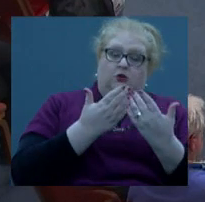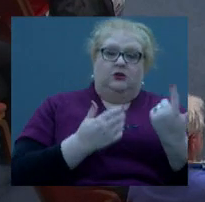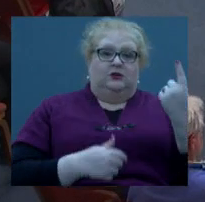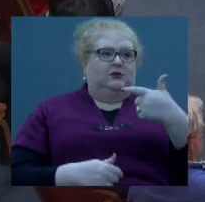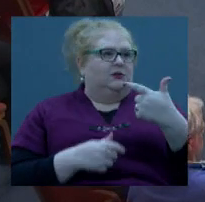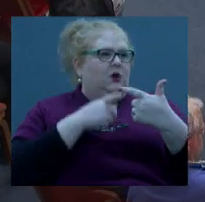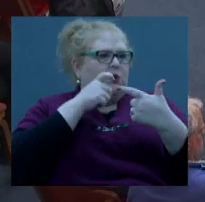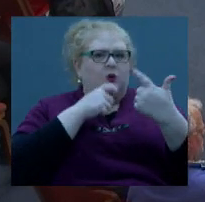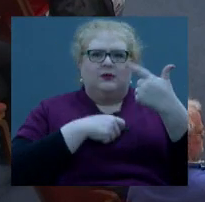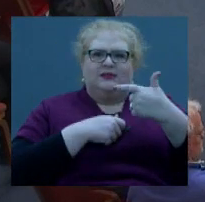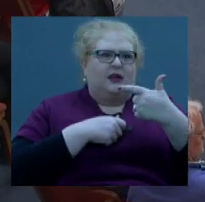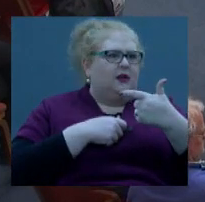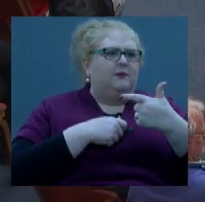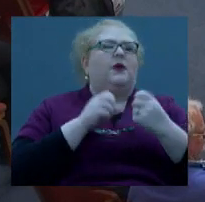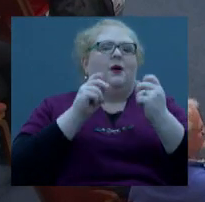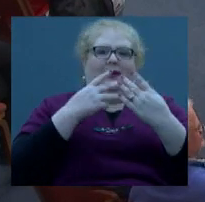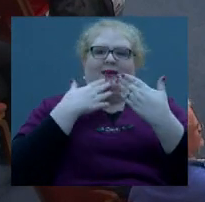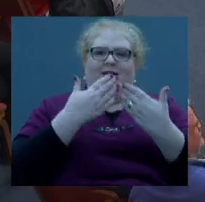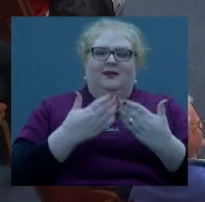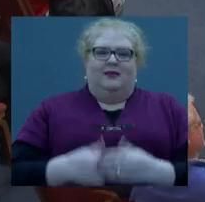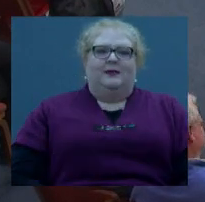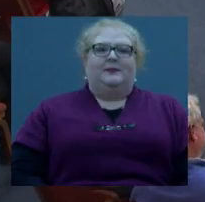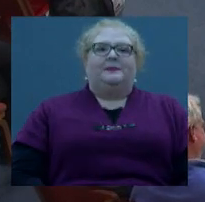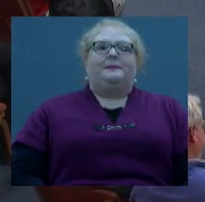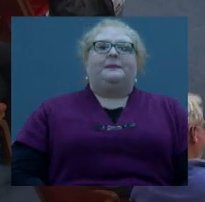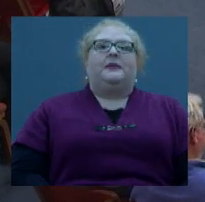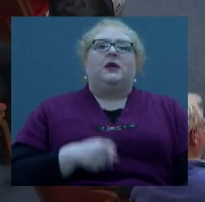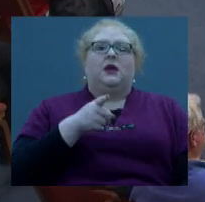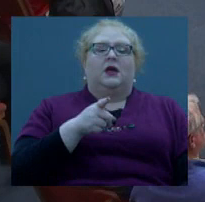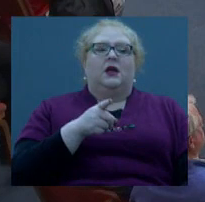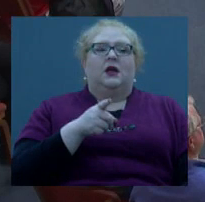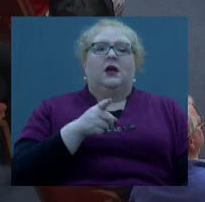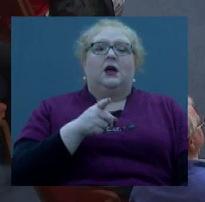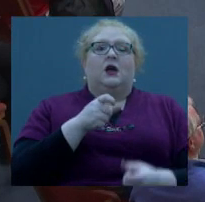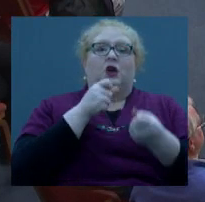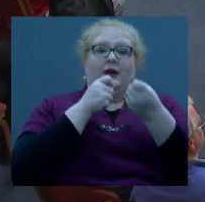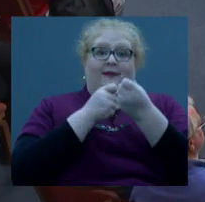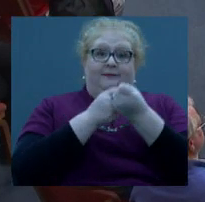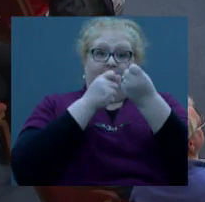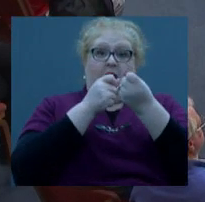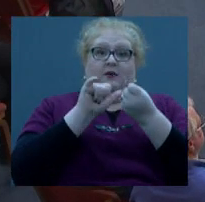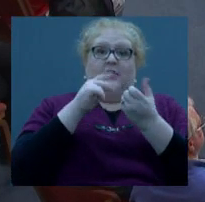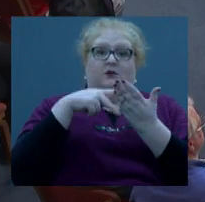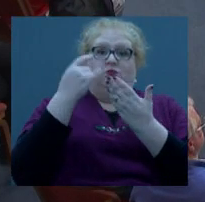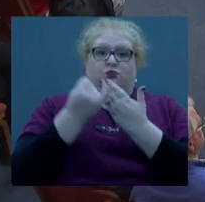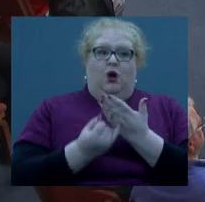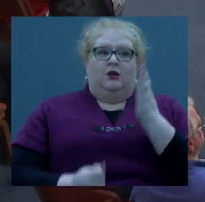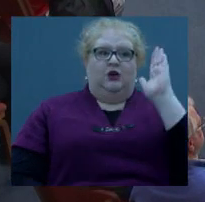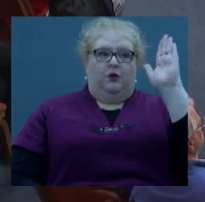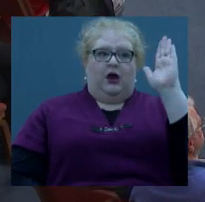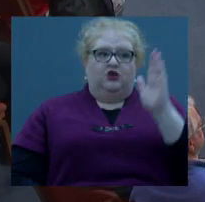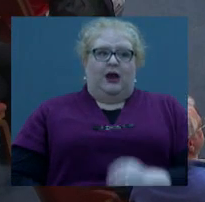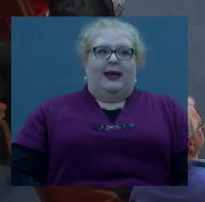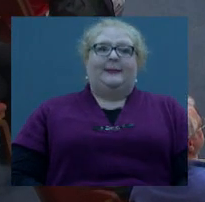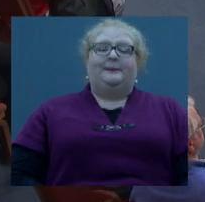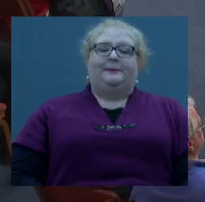Who did it? Good. Been moved and seconded. If you're in favor of this project, raise your hand.